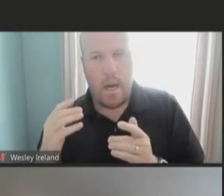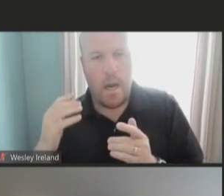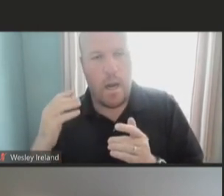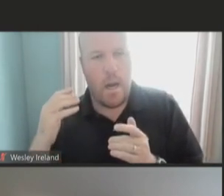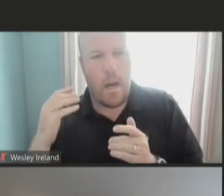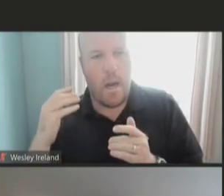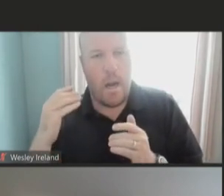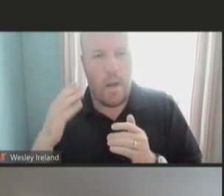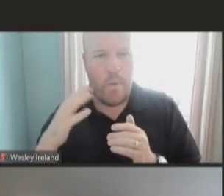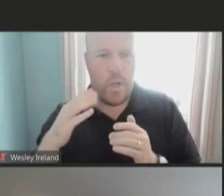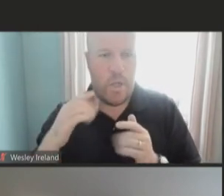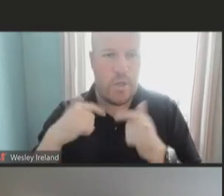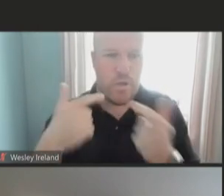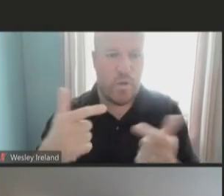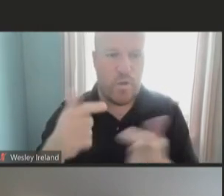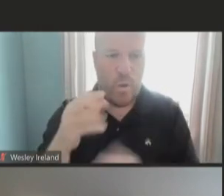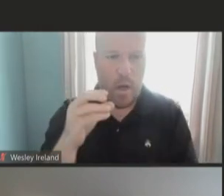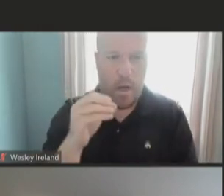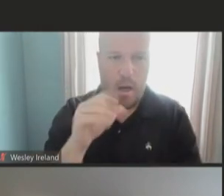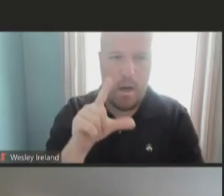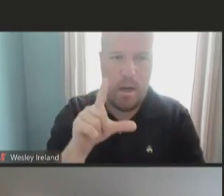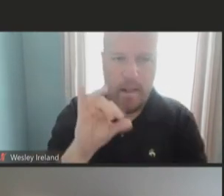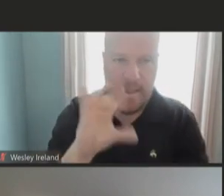captioning on TVs?